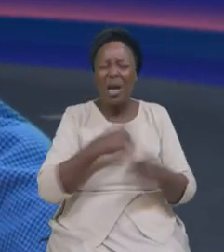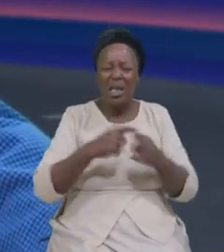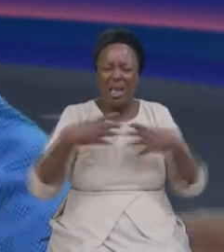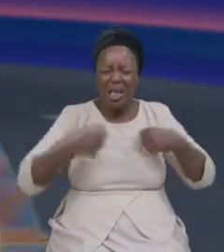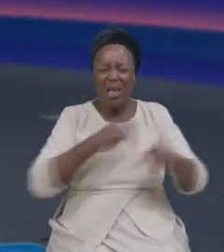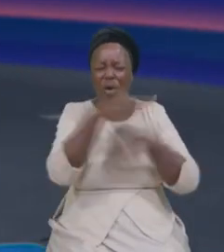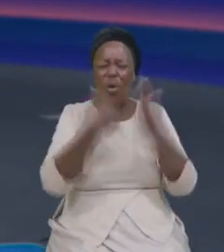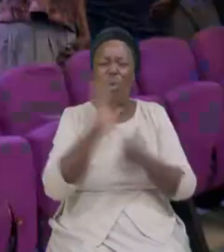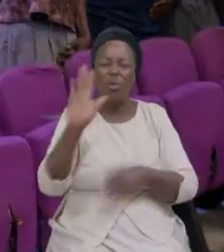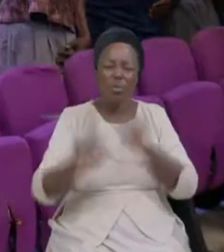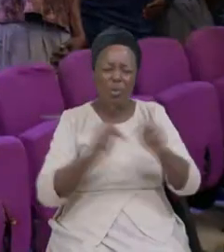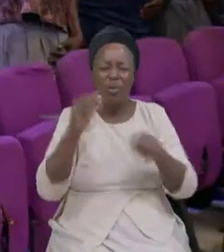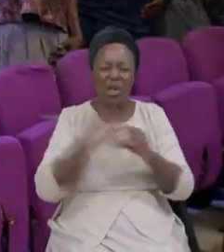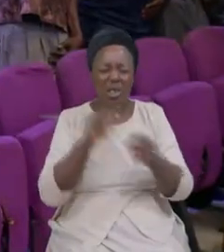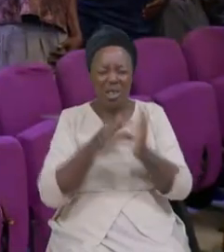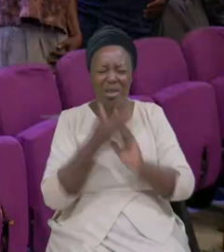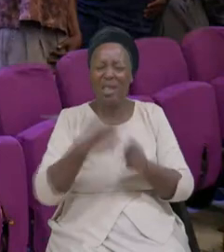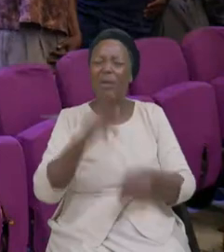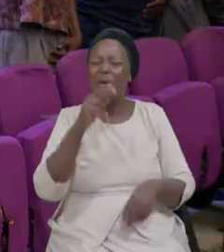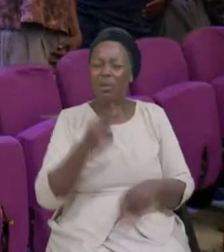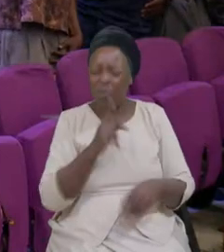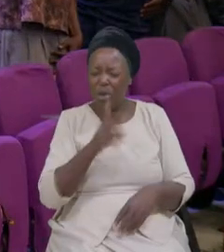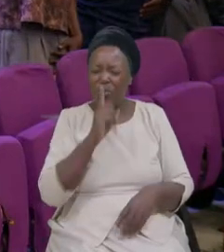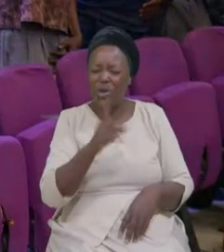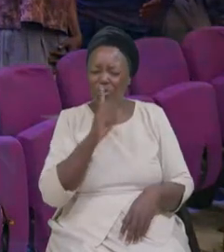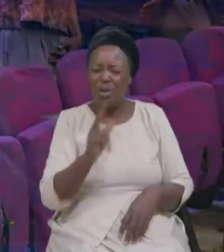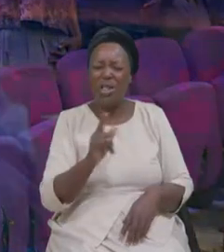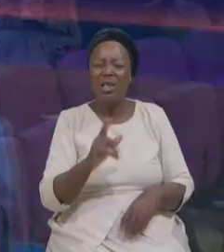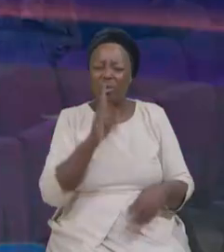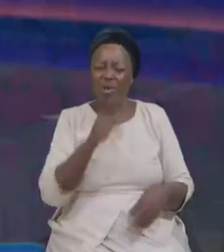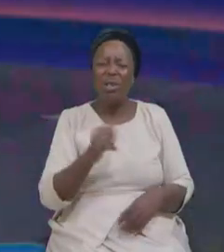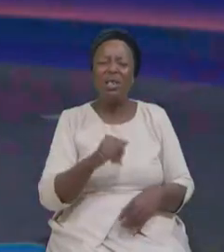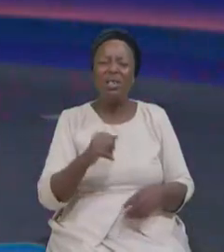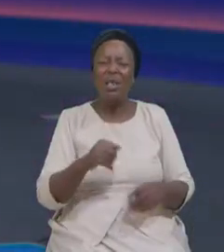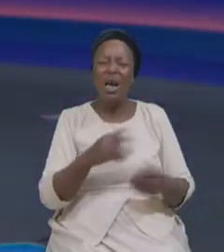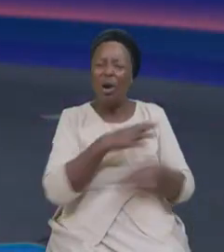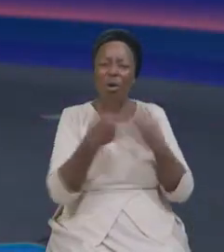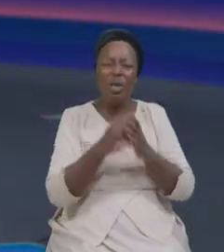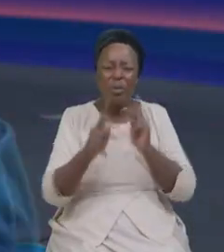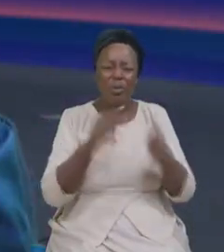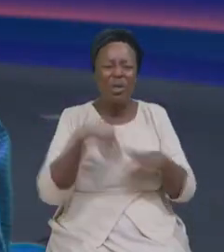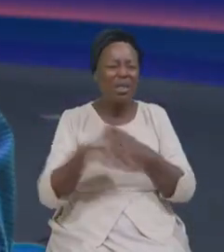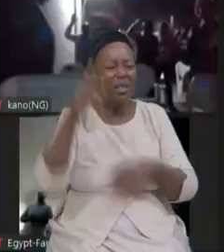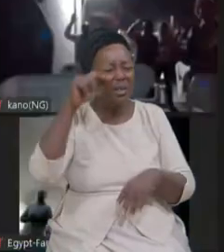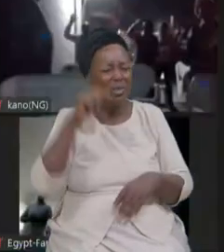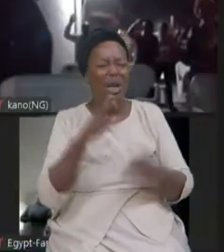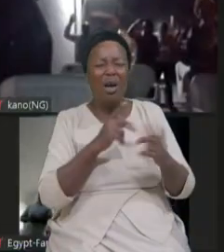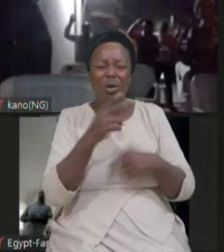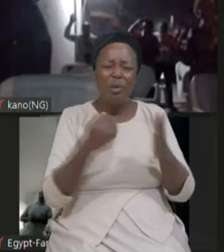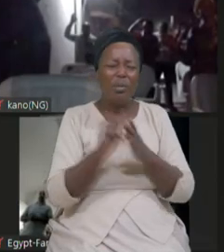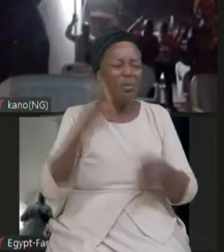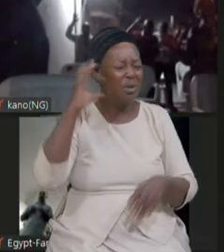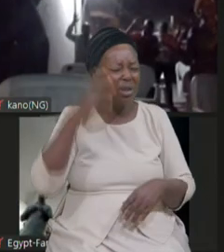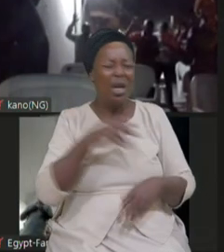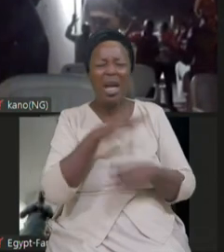in Jesus' name. Everyone there over the radio, everyone there over the television, everyone there, wherever they are,